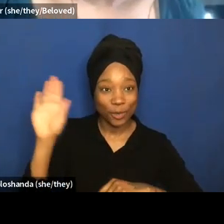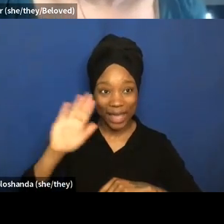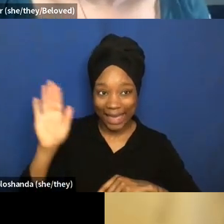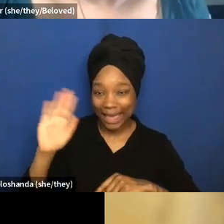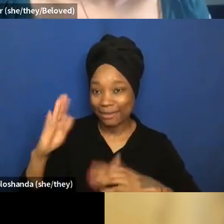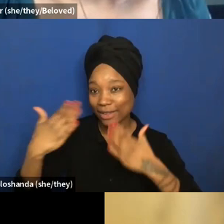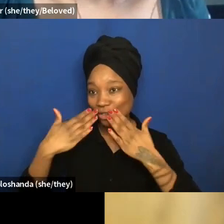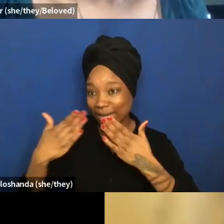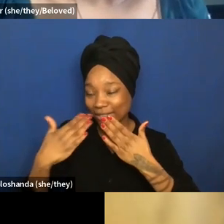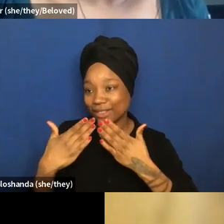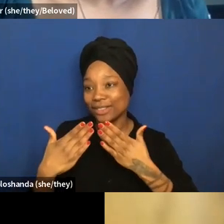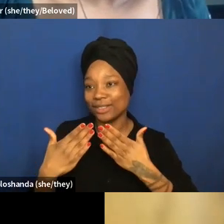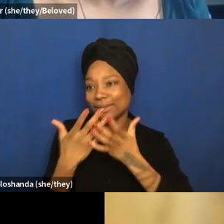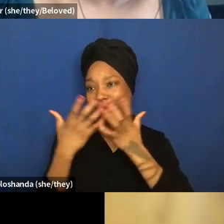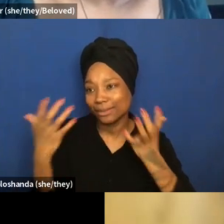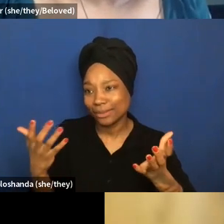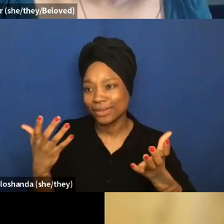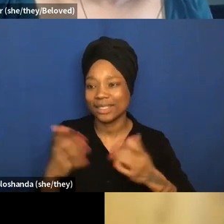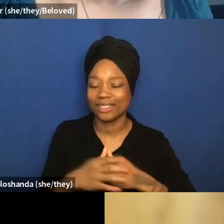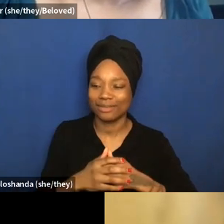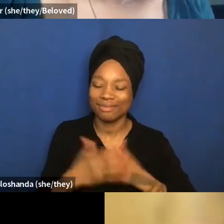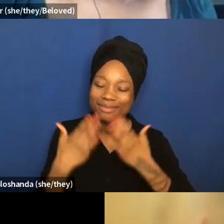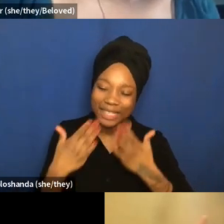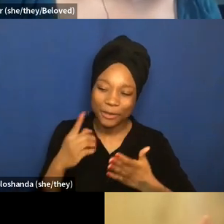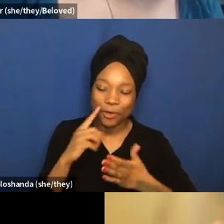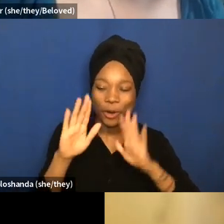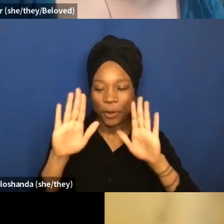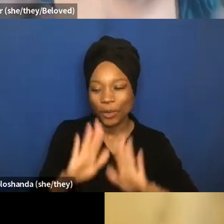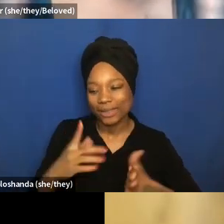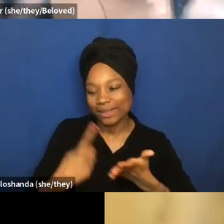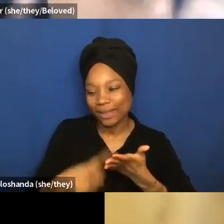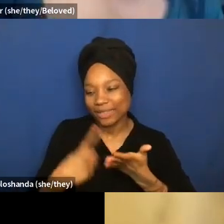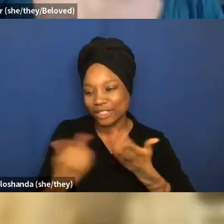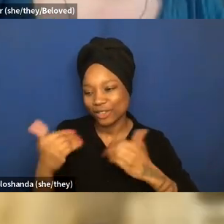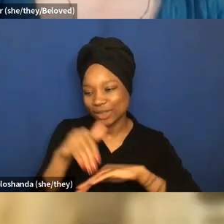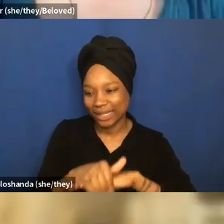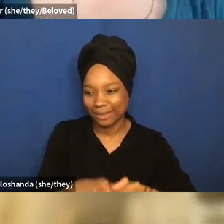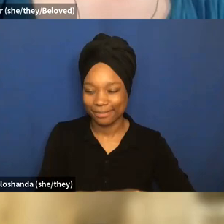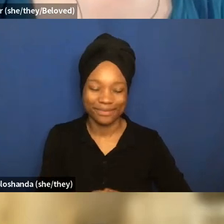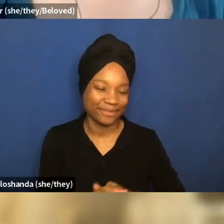gratitude. And thank you all so much again for a wonderful conversation this evening. Thank you.